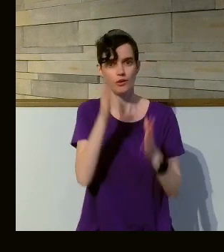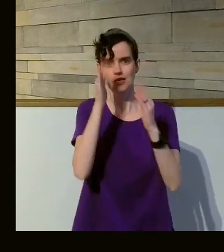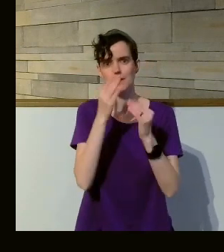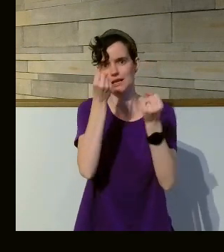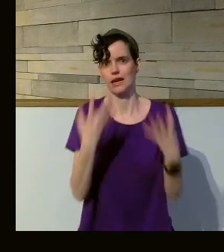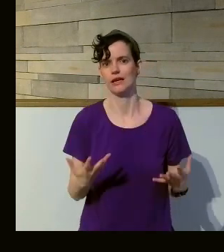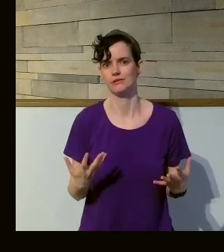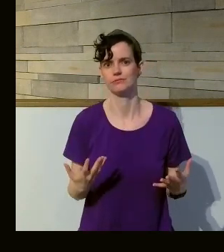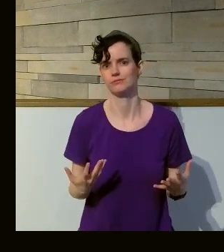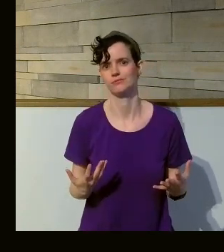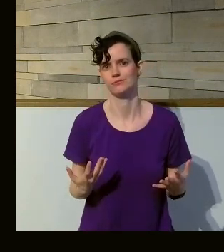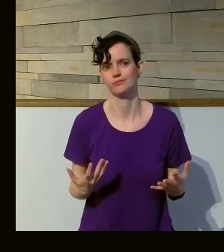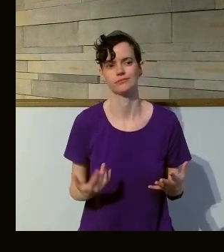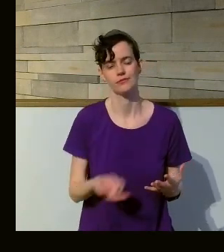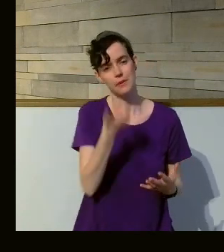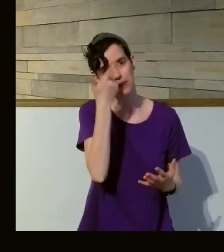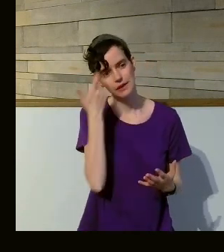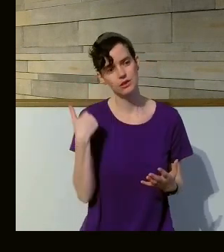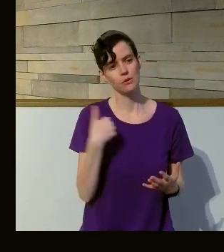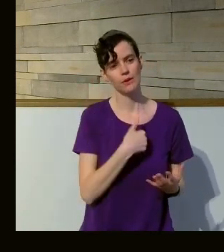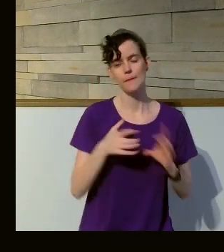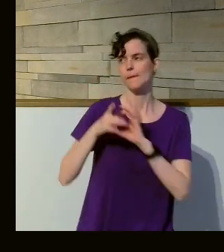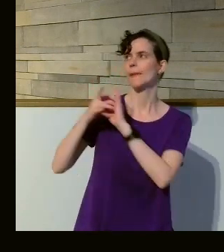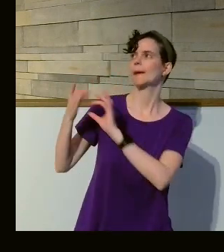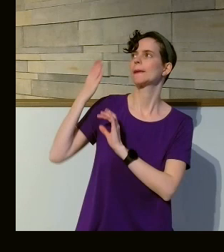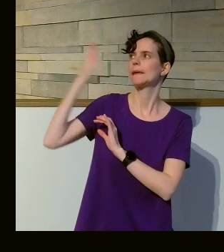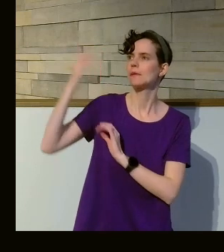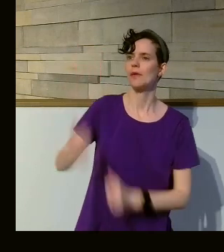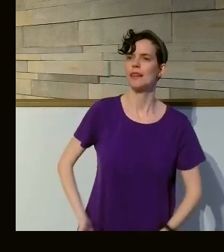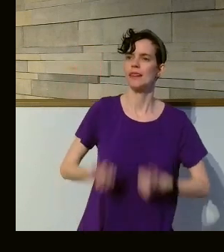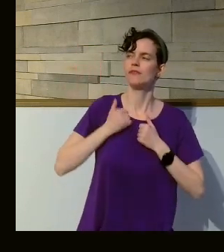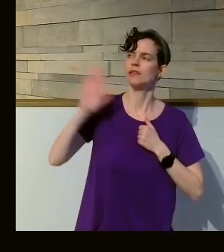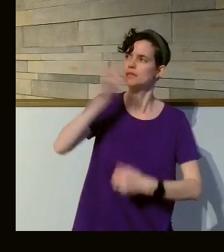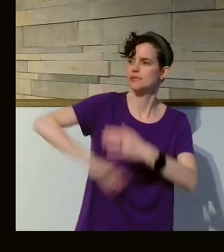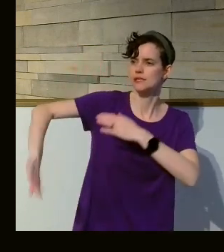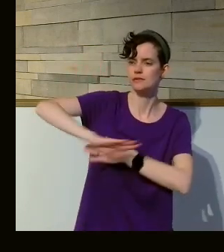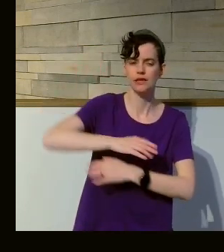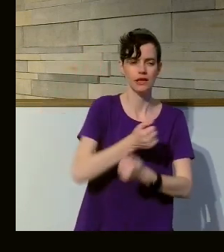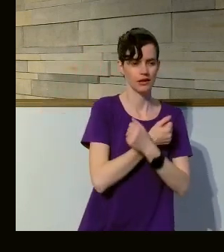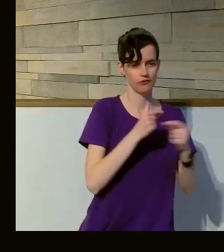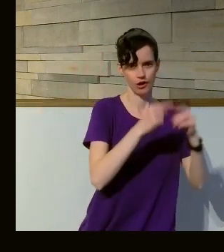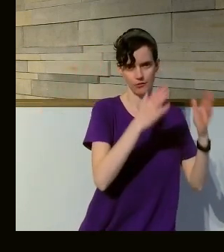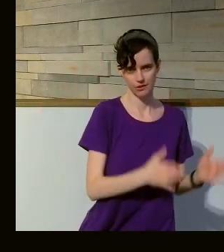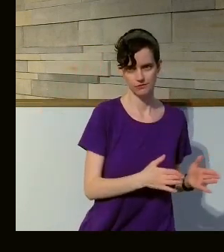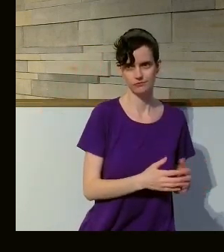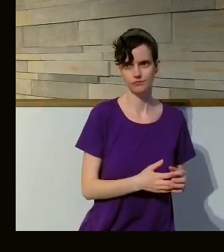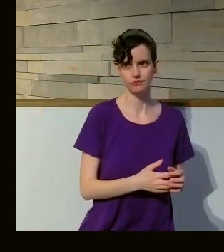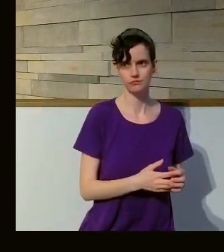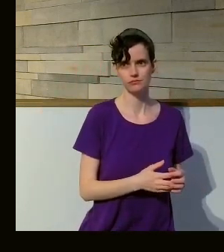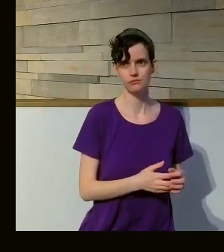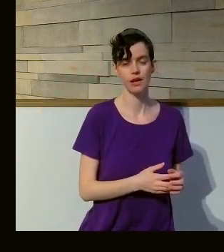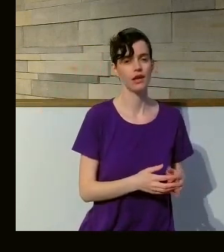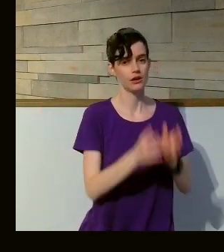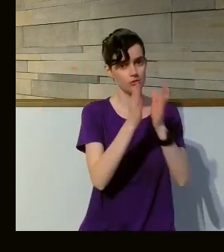much, because we belong to Him and we live in His kingdom. All right, love your enemies. Love your enemies,